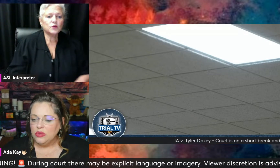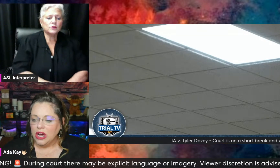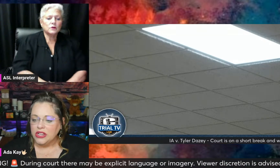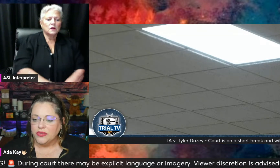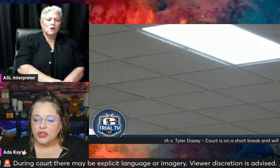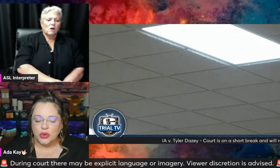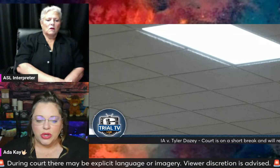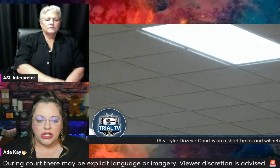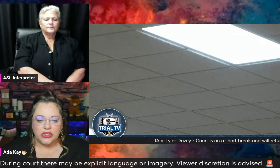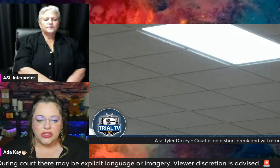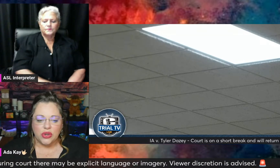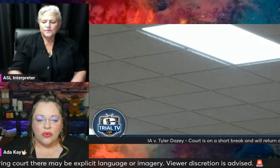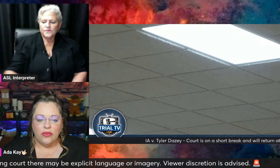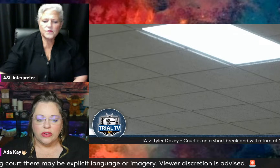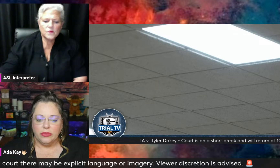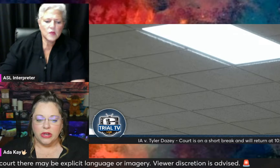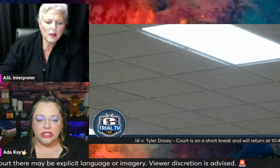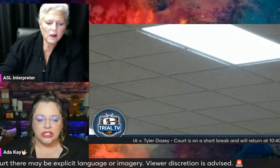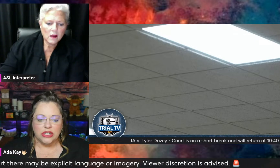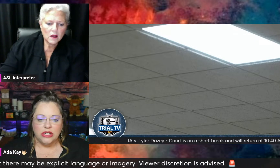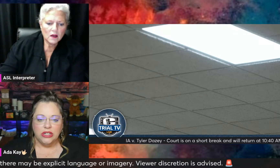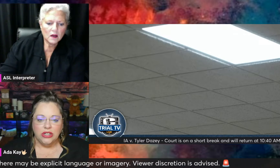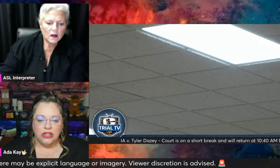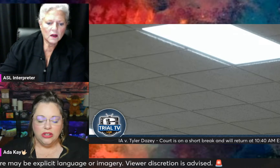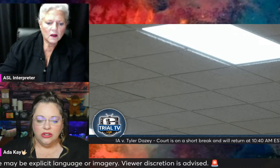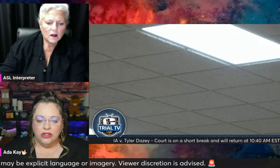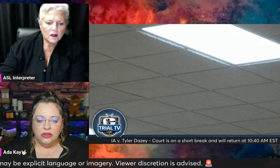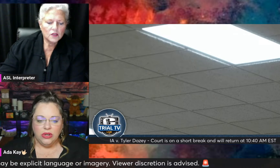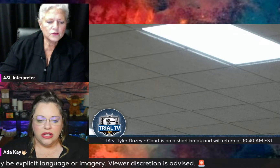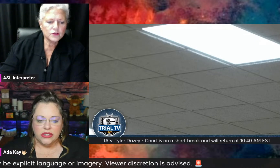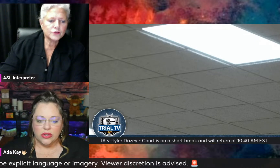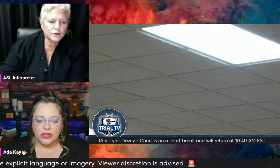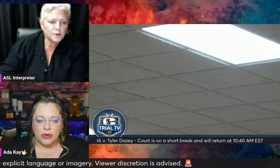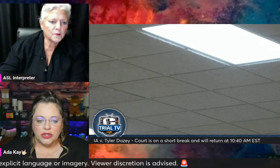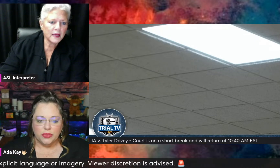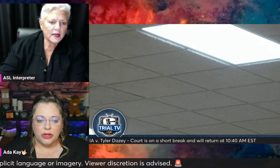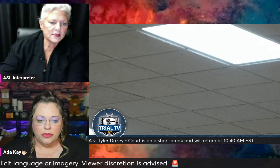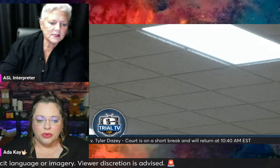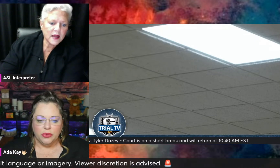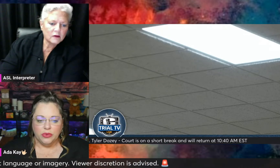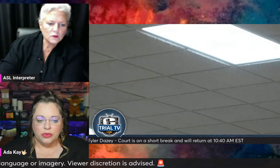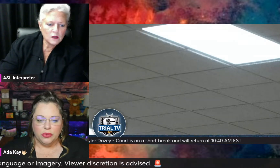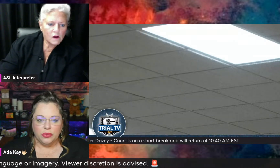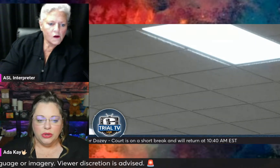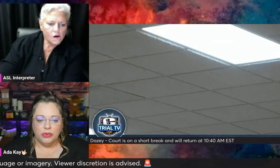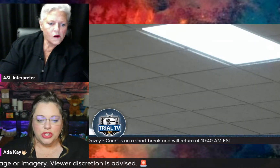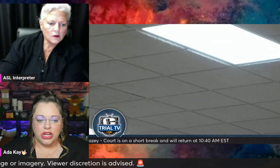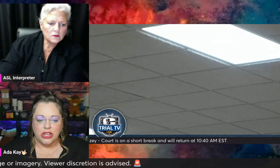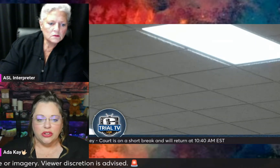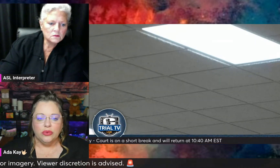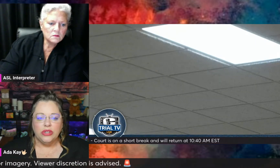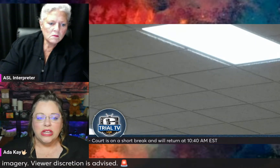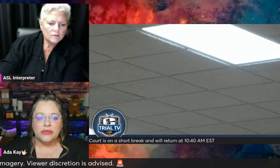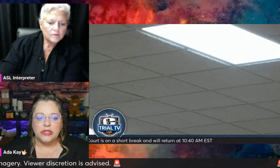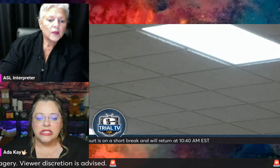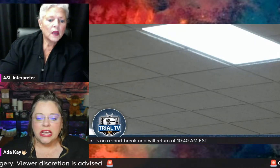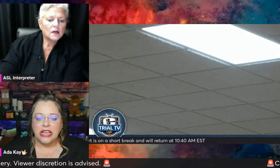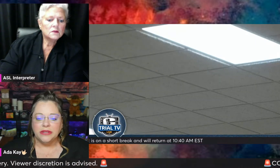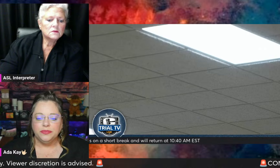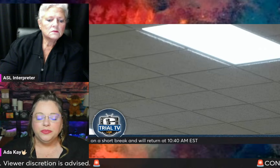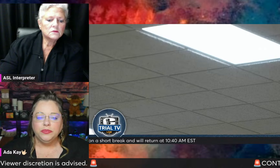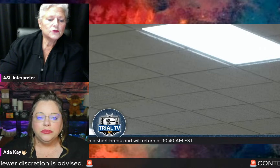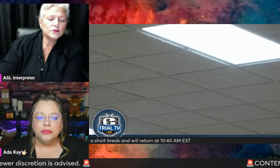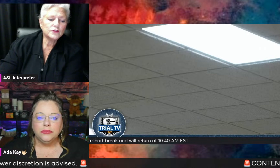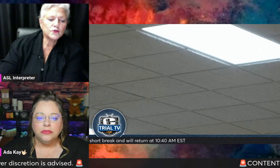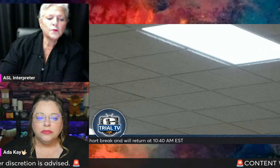Thank you guys for joining so very much. You guys are special people. We appreciate you. Yes, Miss